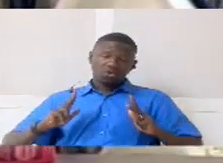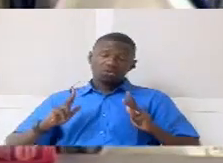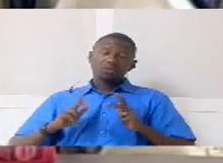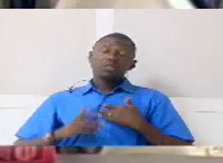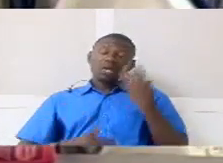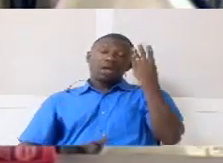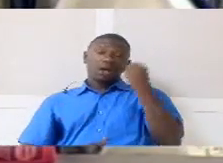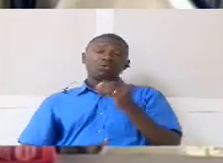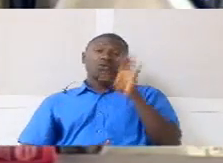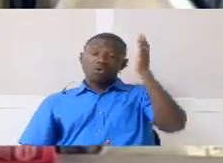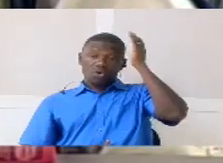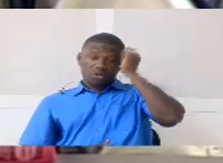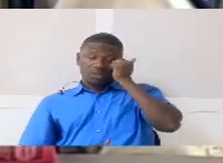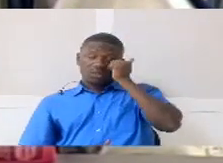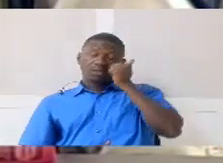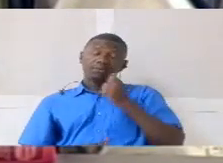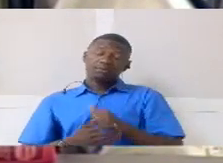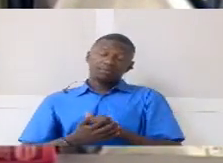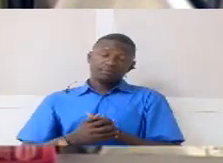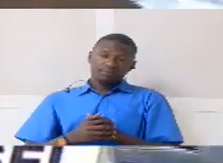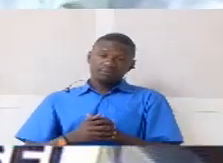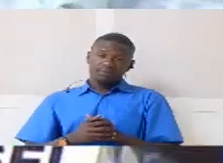the procedure for admission, correct? Yes.